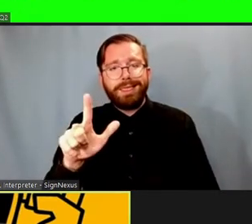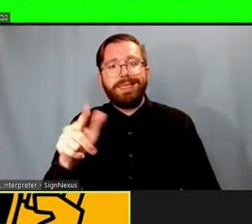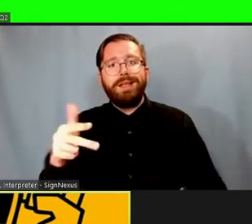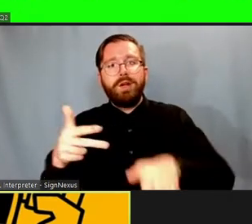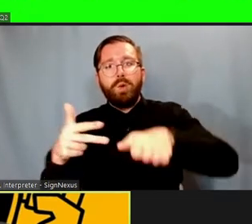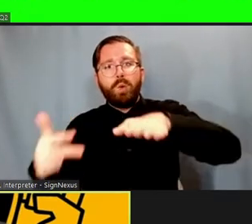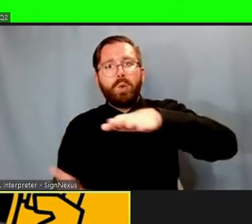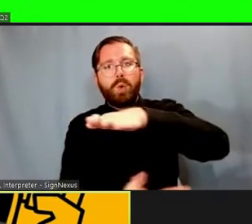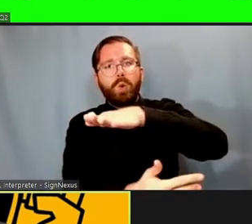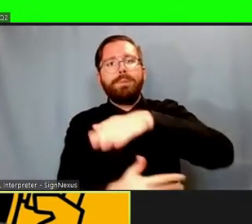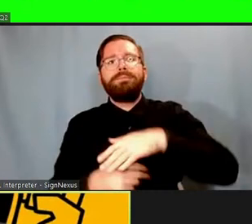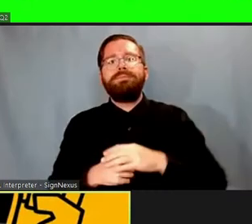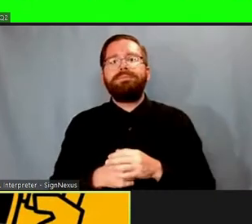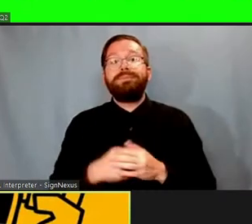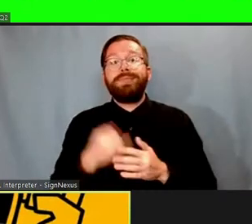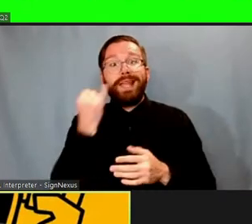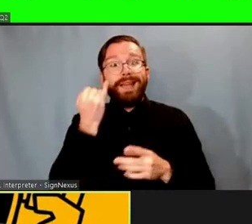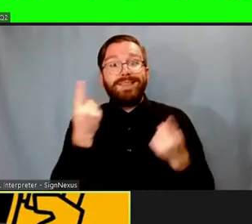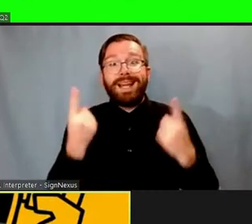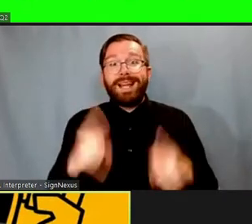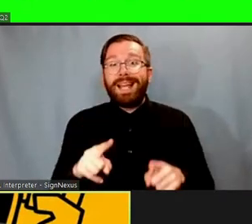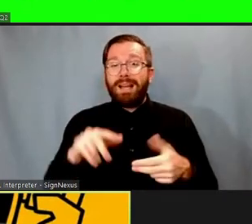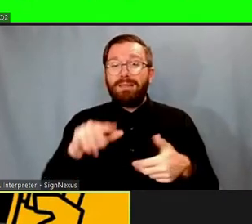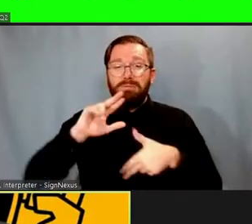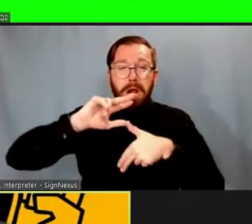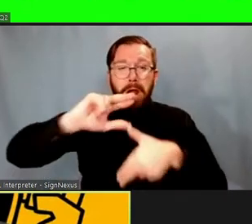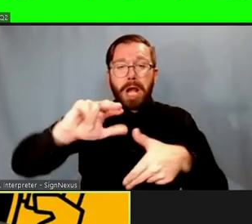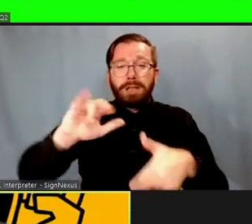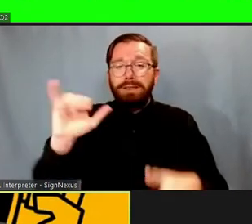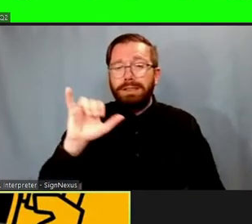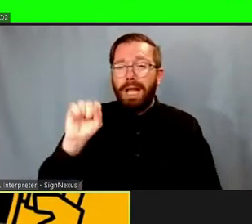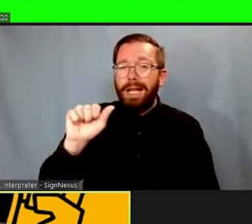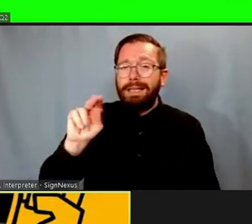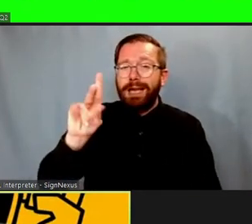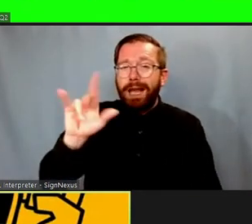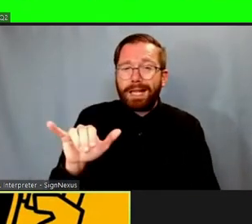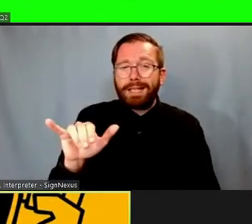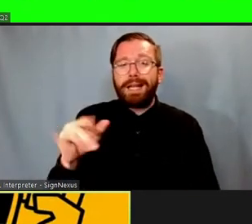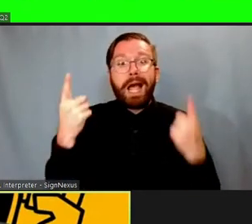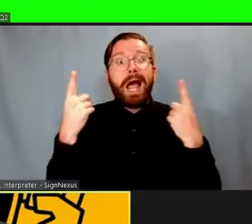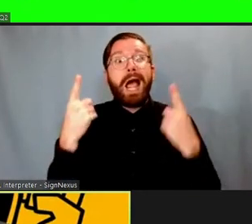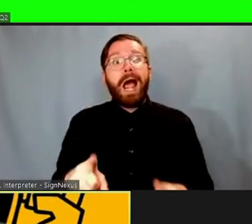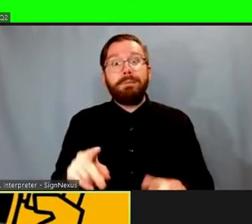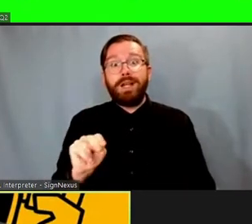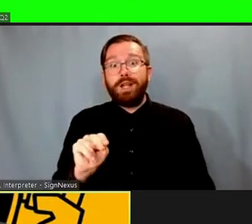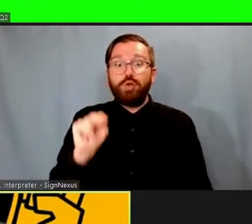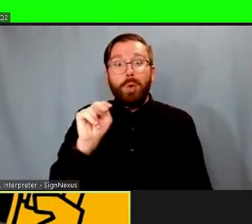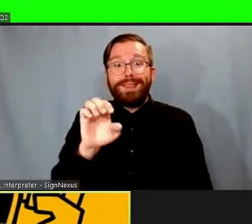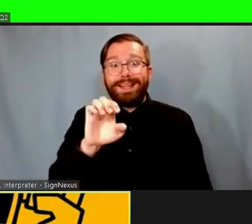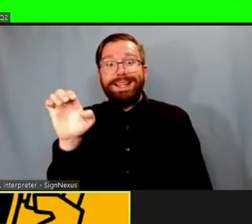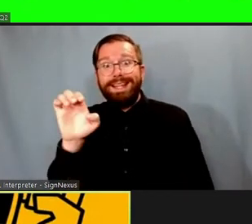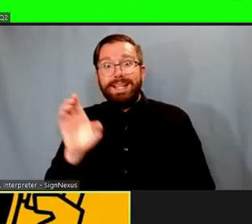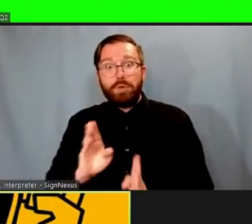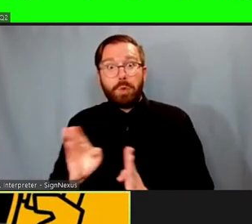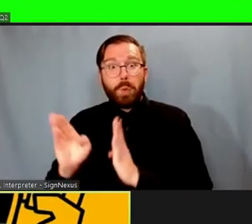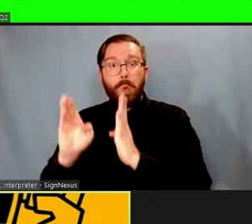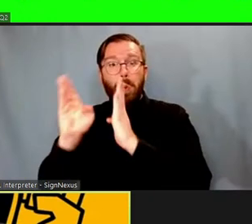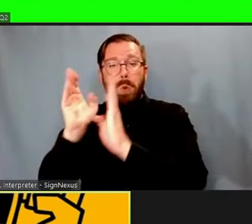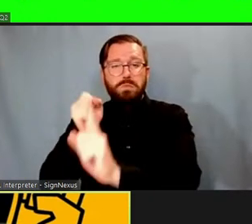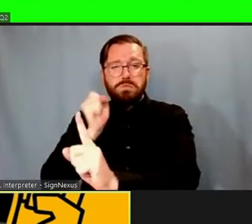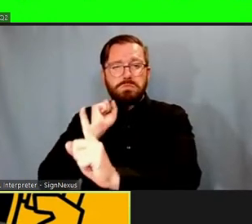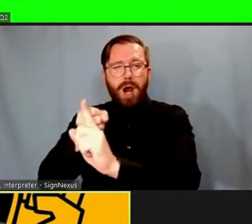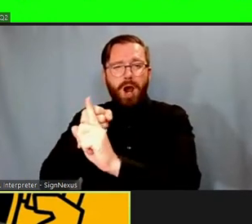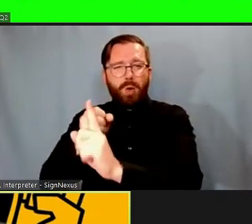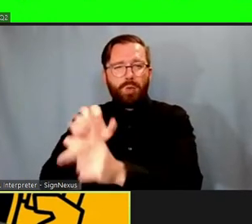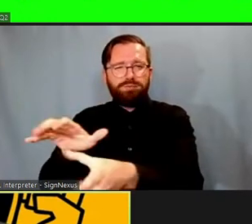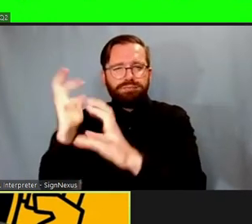just like sandy the whole northeast corridor will be affected so keep that